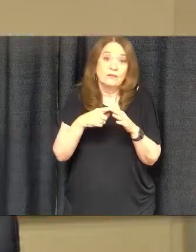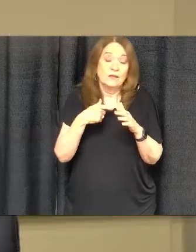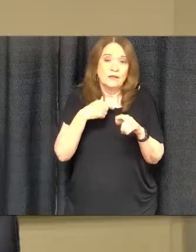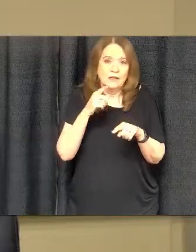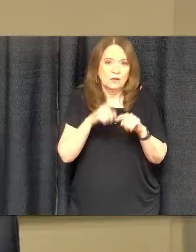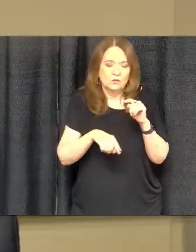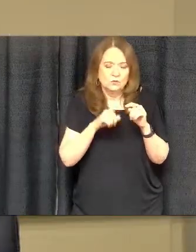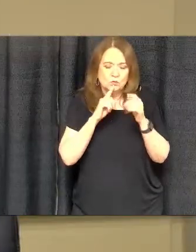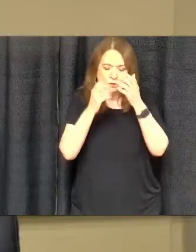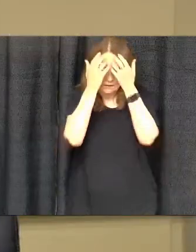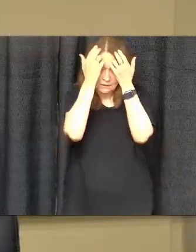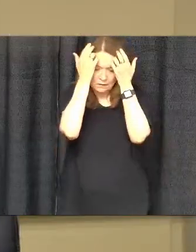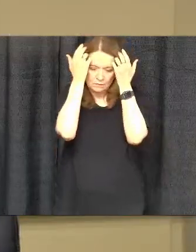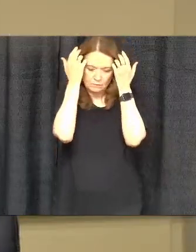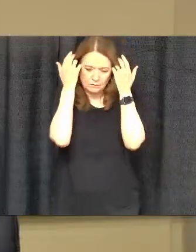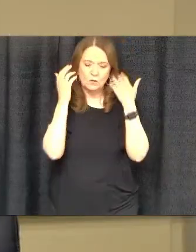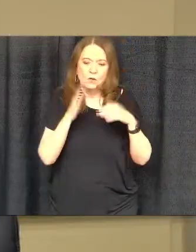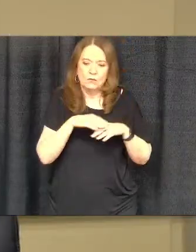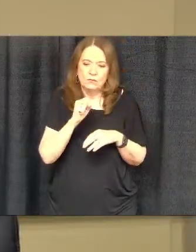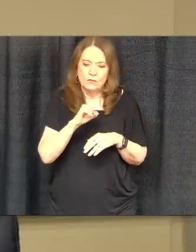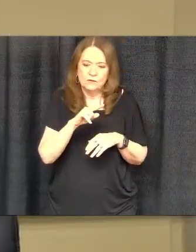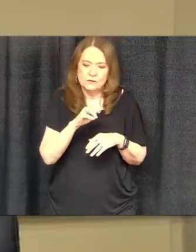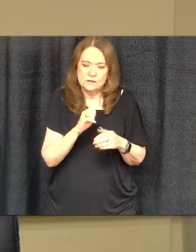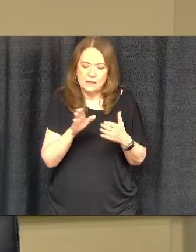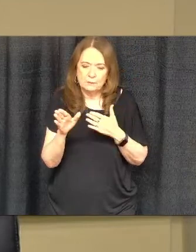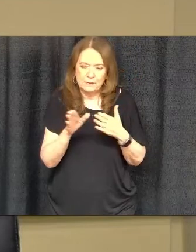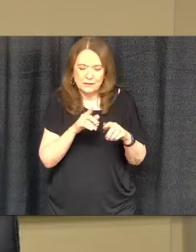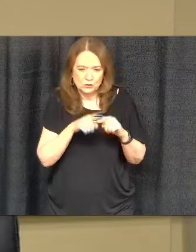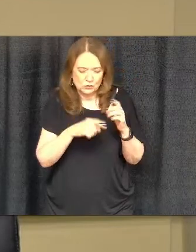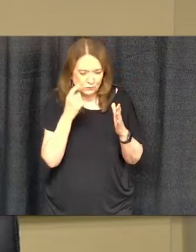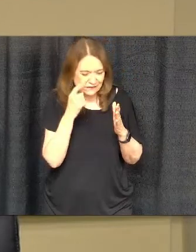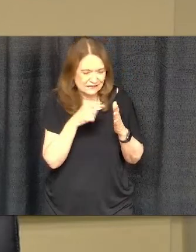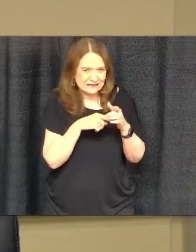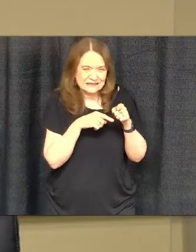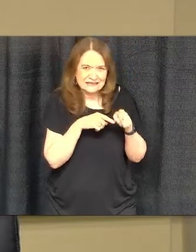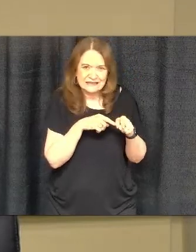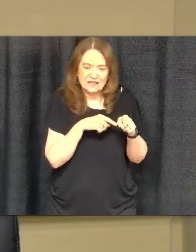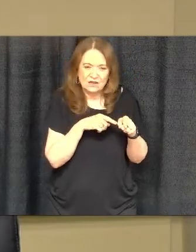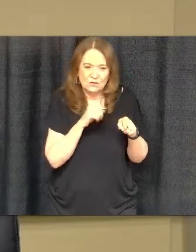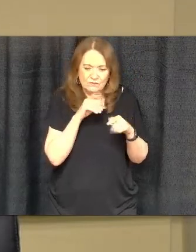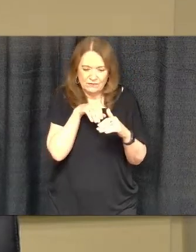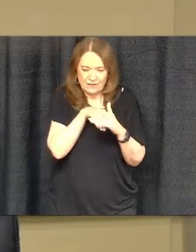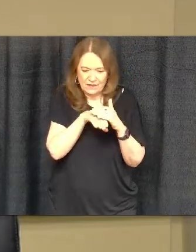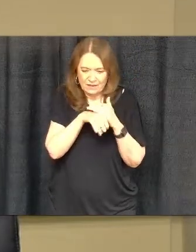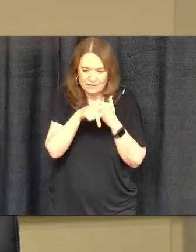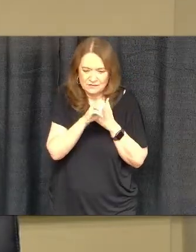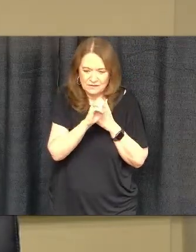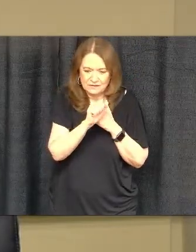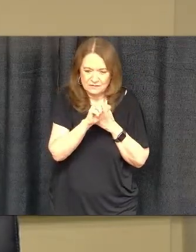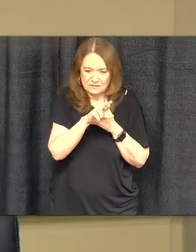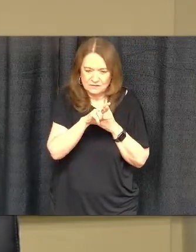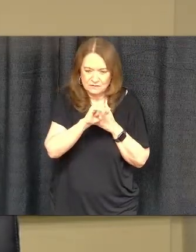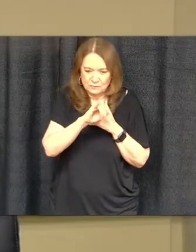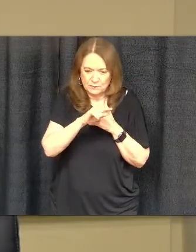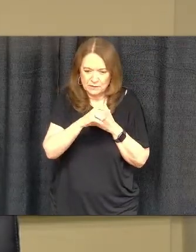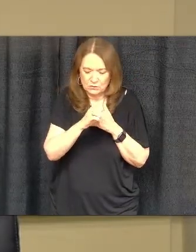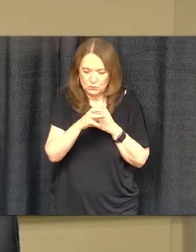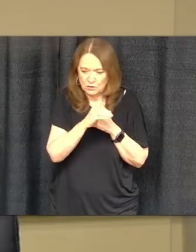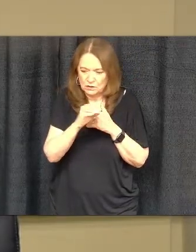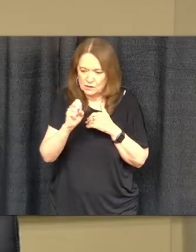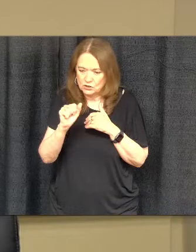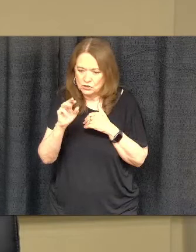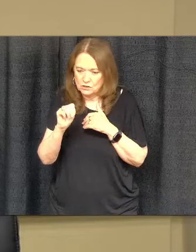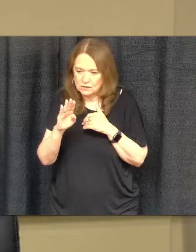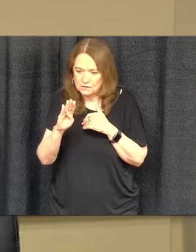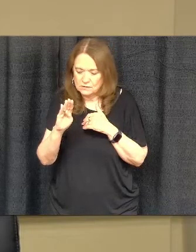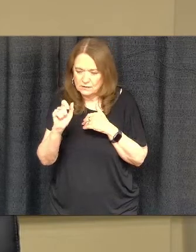on the site plan rendering, I couldn't tell if those exits to Pea Ridge line up with Sandbar and Reading Drive, or if